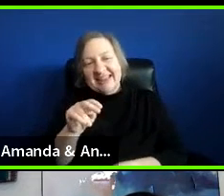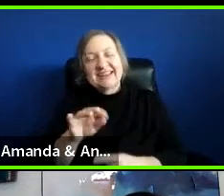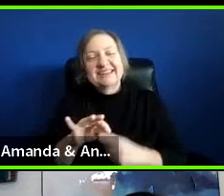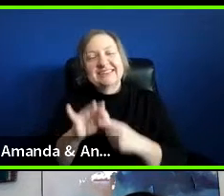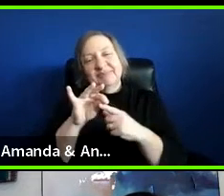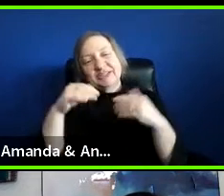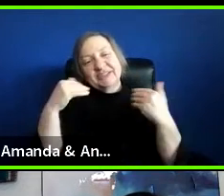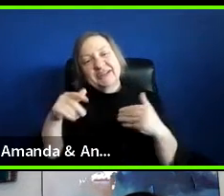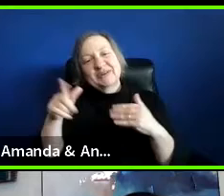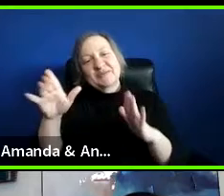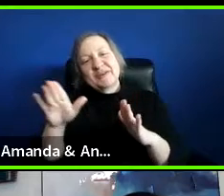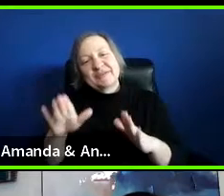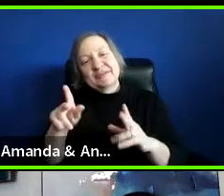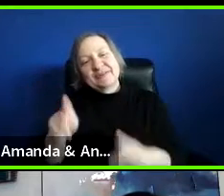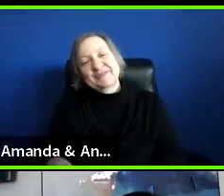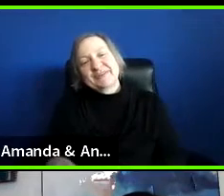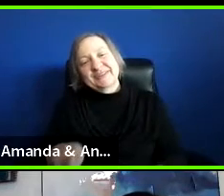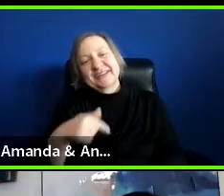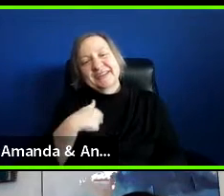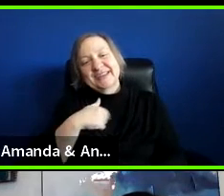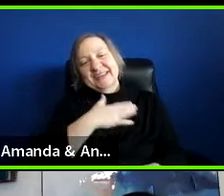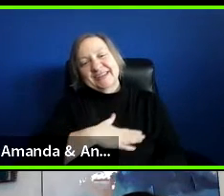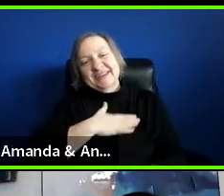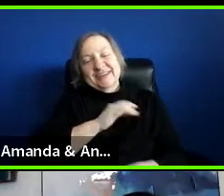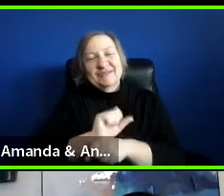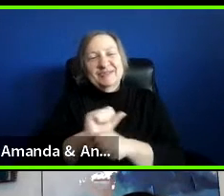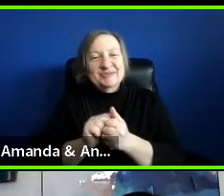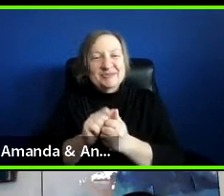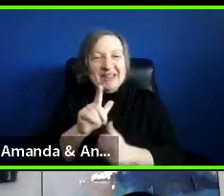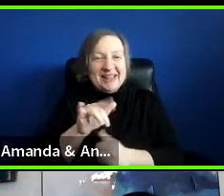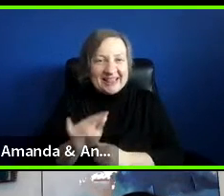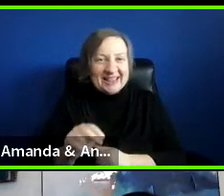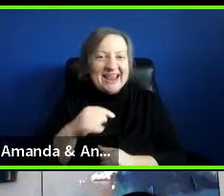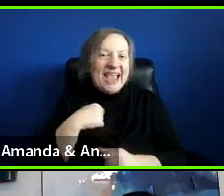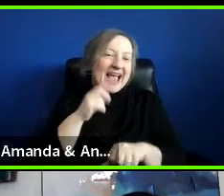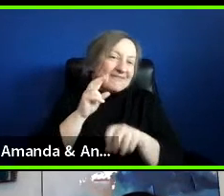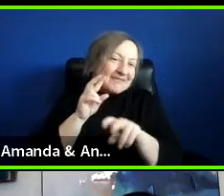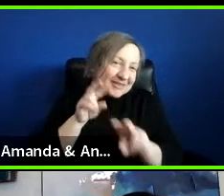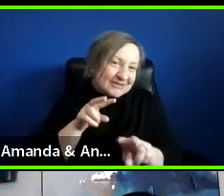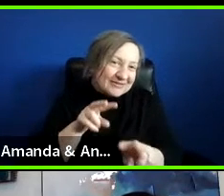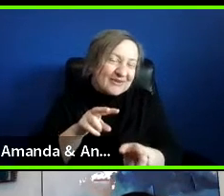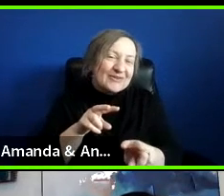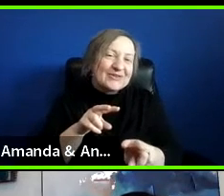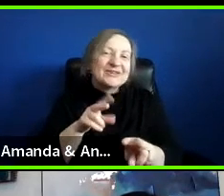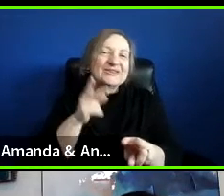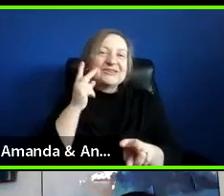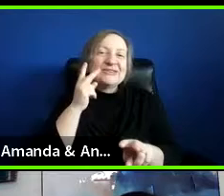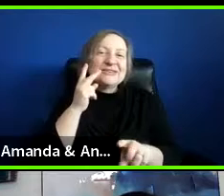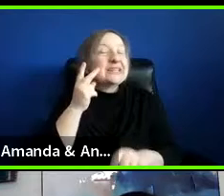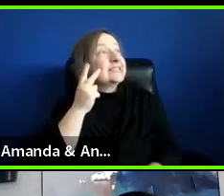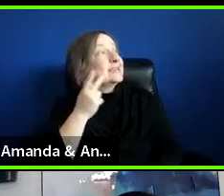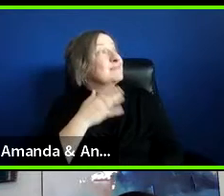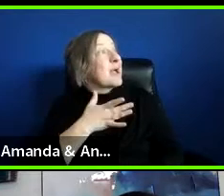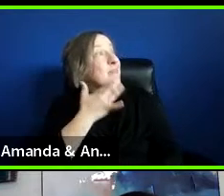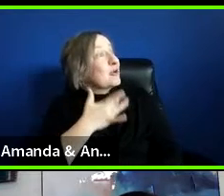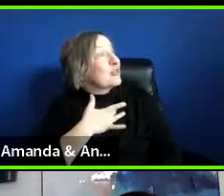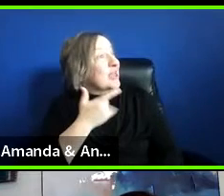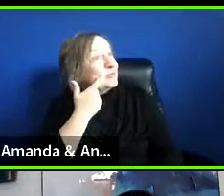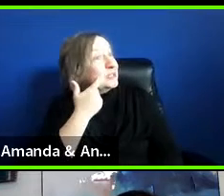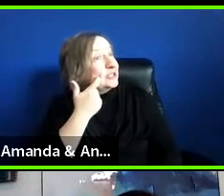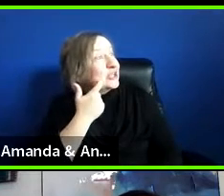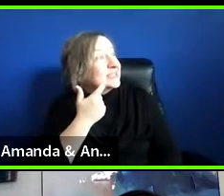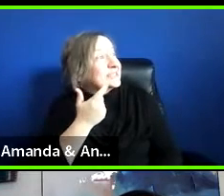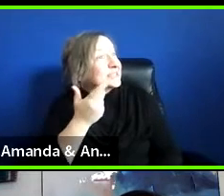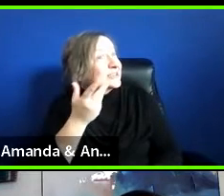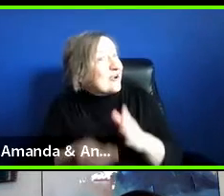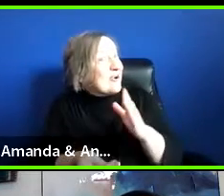a wonderful person and I enjoy working with her, and I'm looking forward to see my birthday just passed. I didn't tell